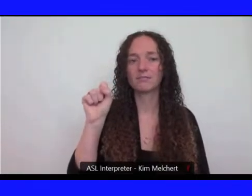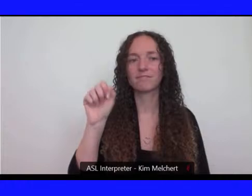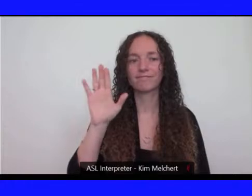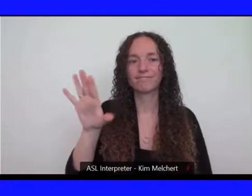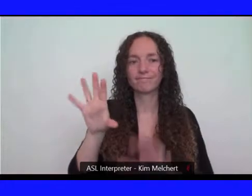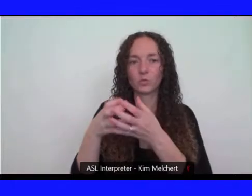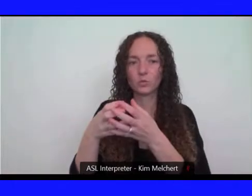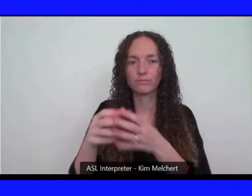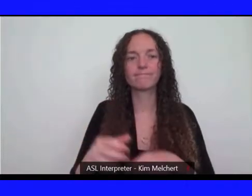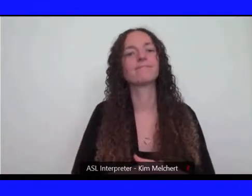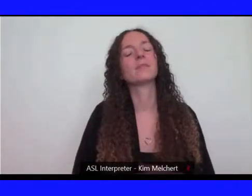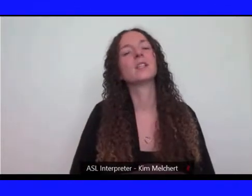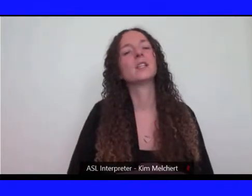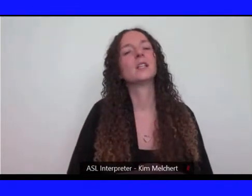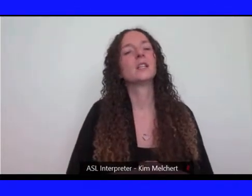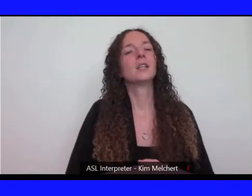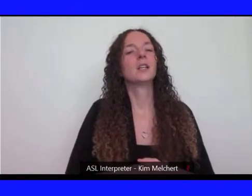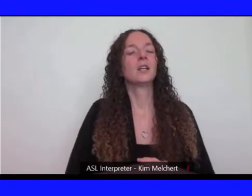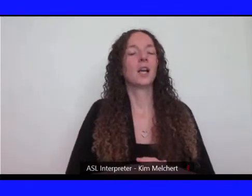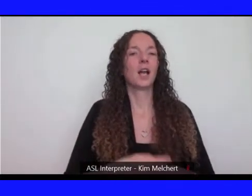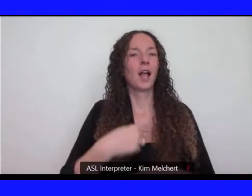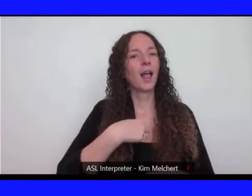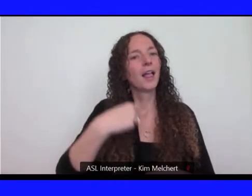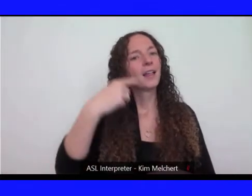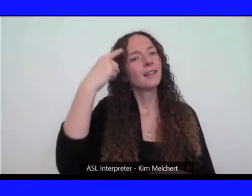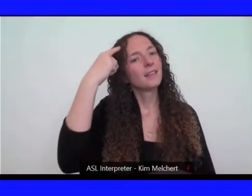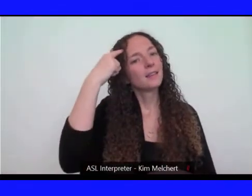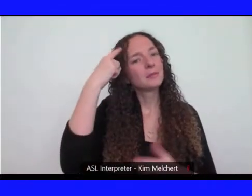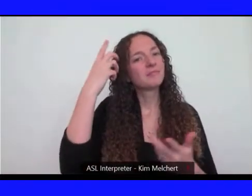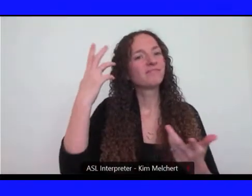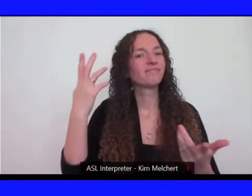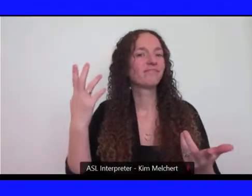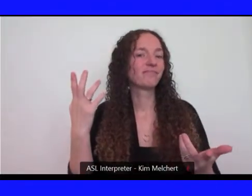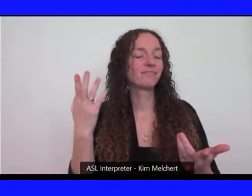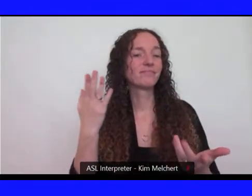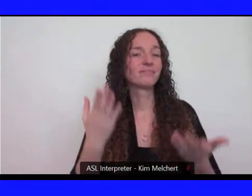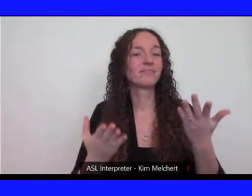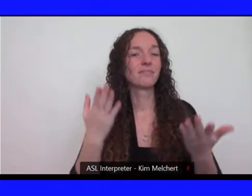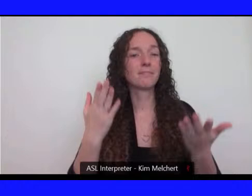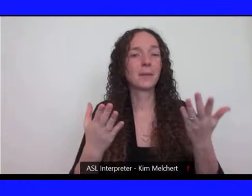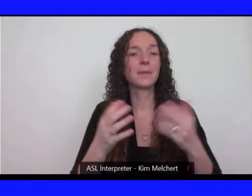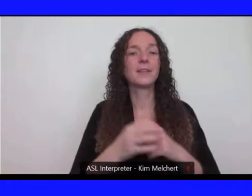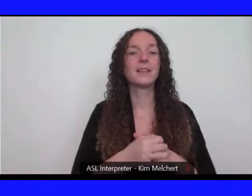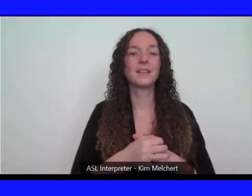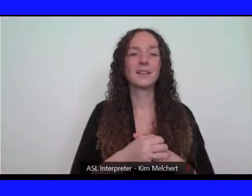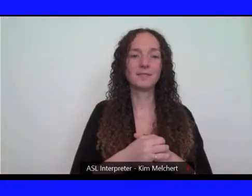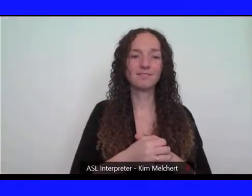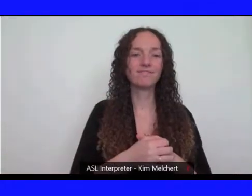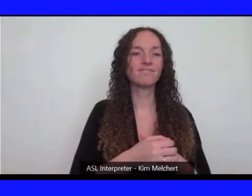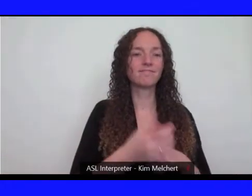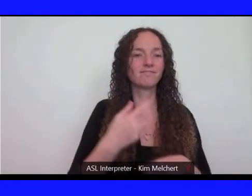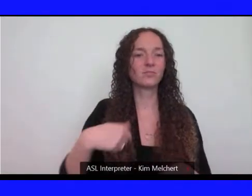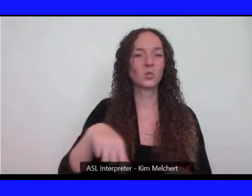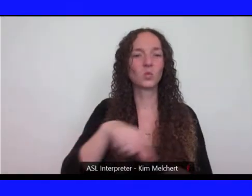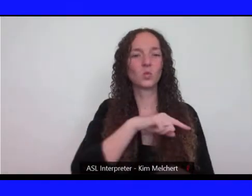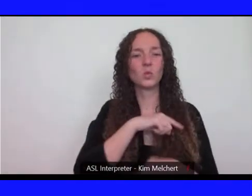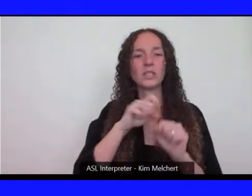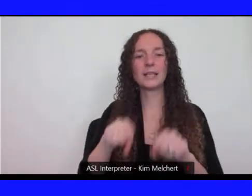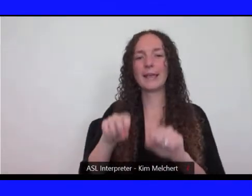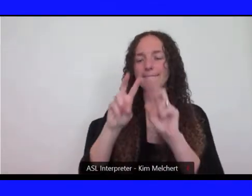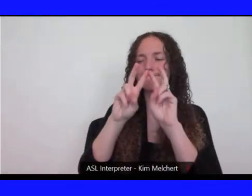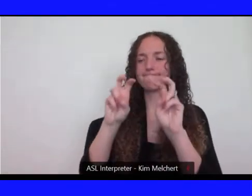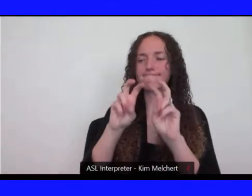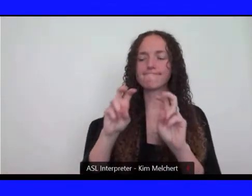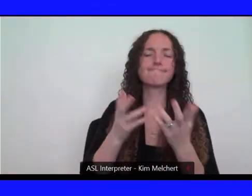understand what they're going through, and we appreciate. I know that there should be a lot of activities going on in the